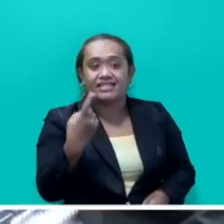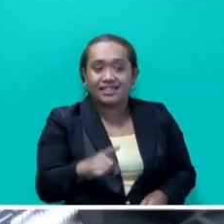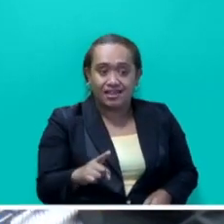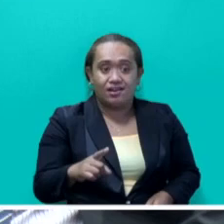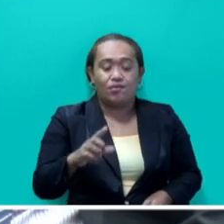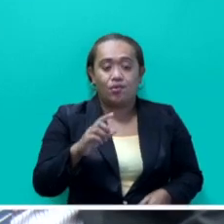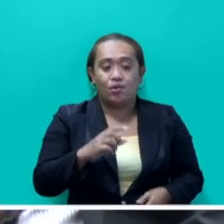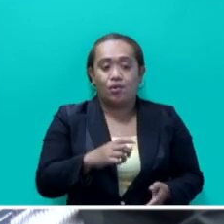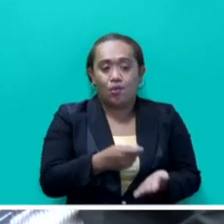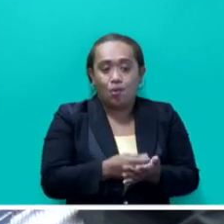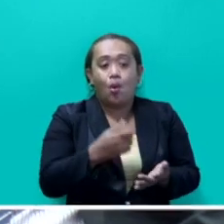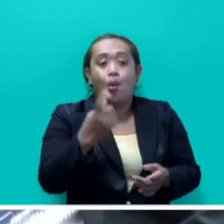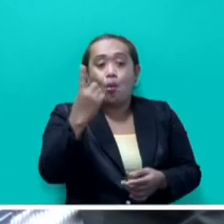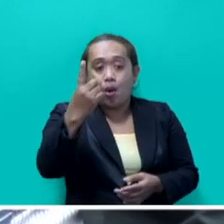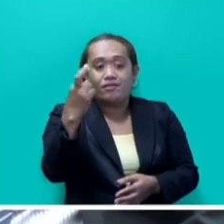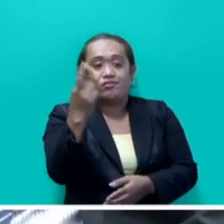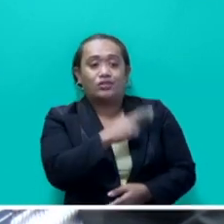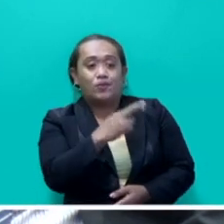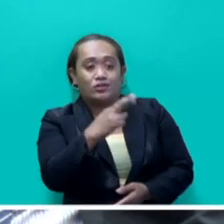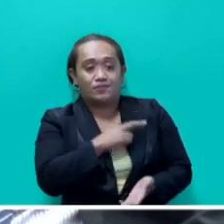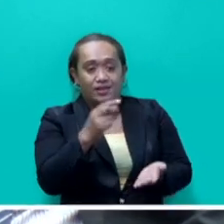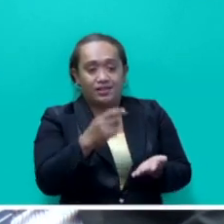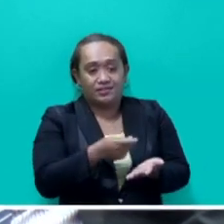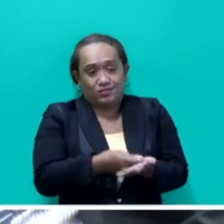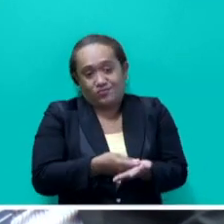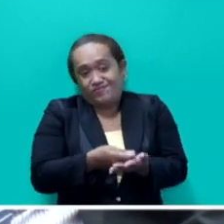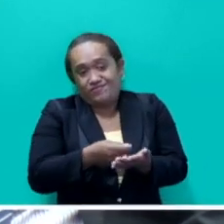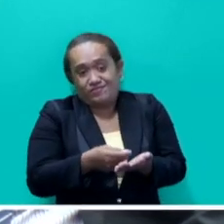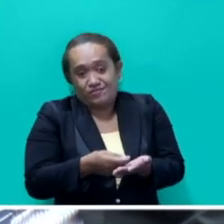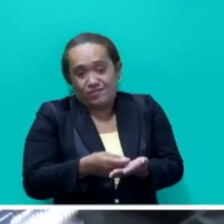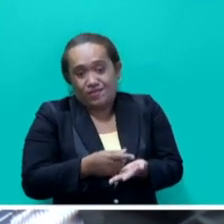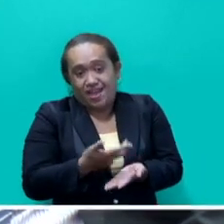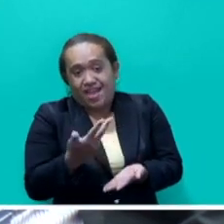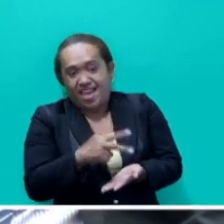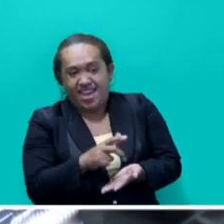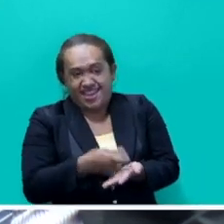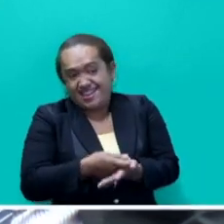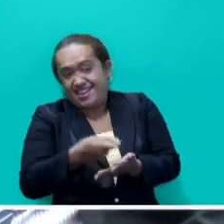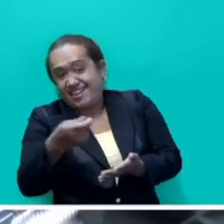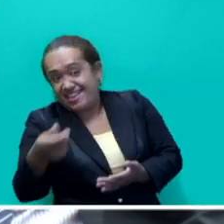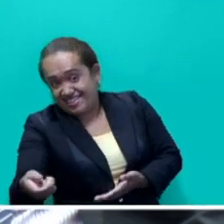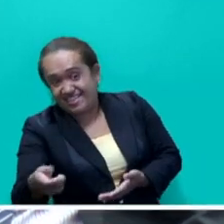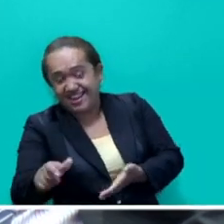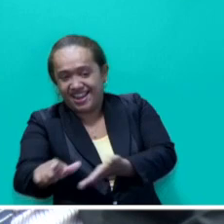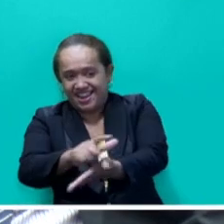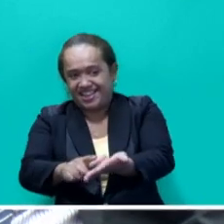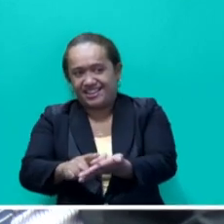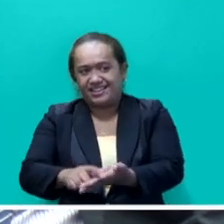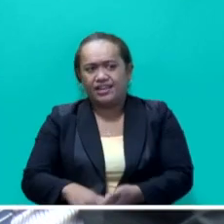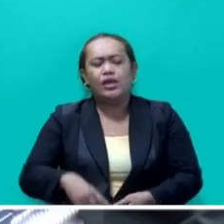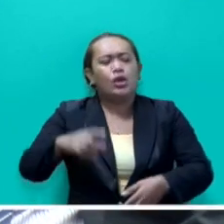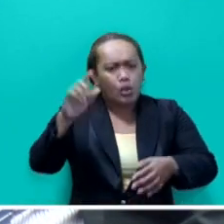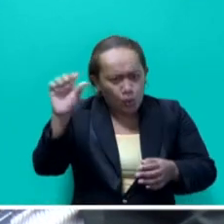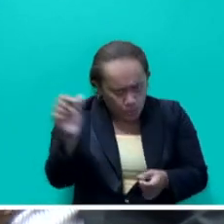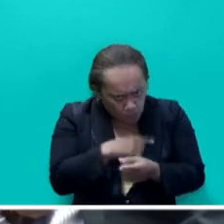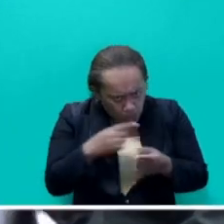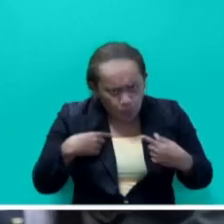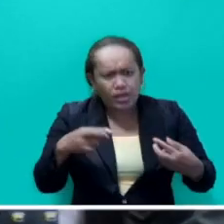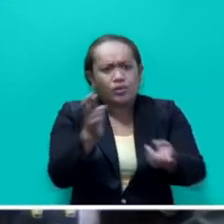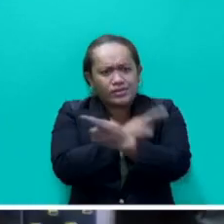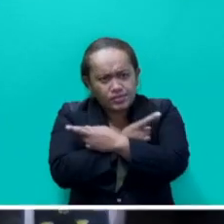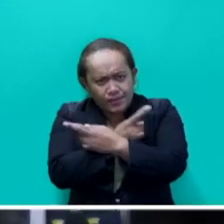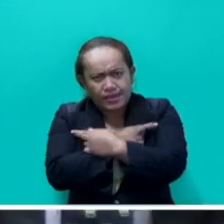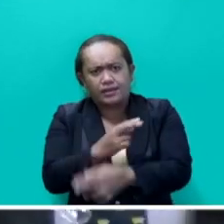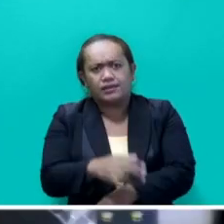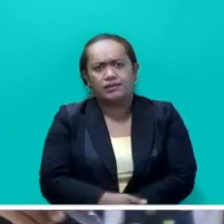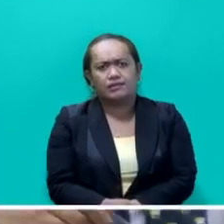not. We respect the landowners, Mr. Speaker, sir. Definitely. respect the landowners. And the system about leasing land